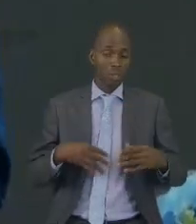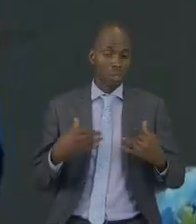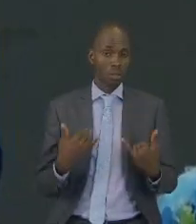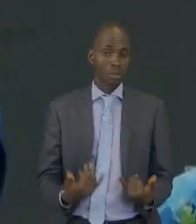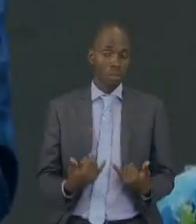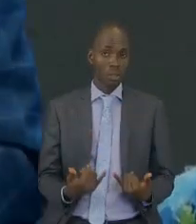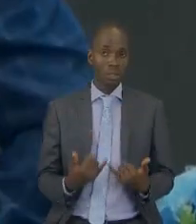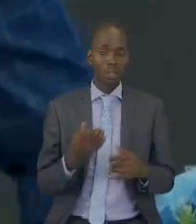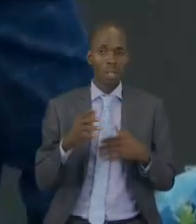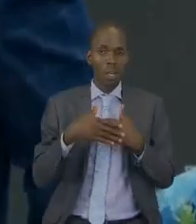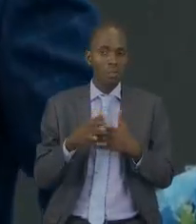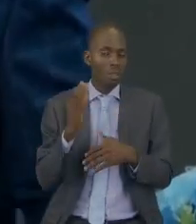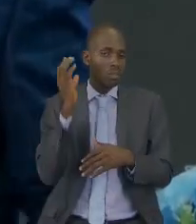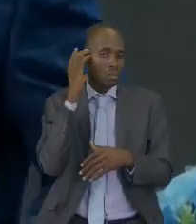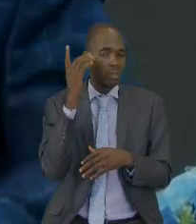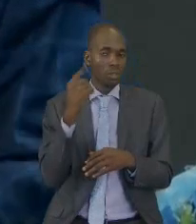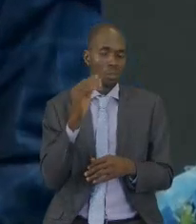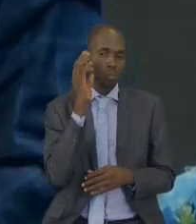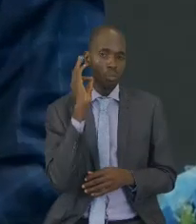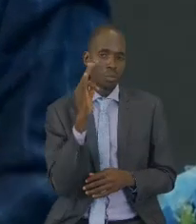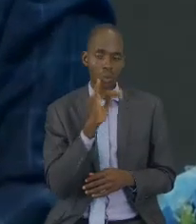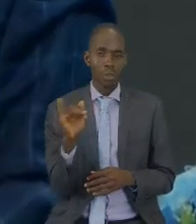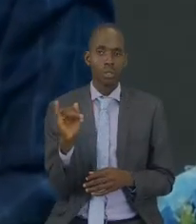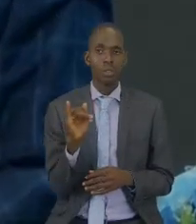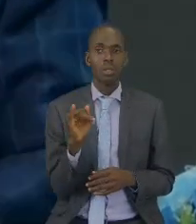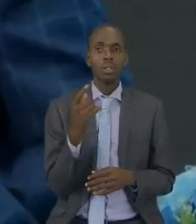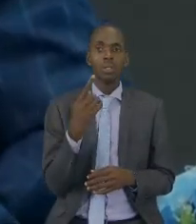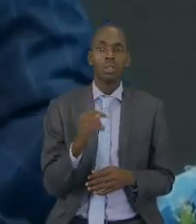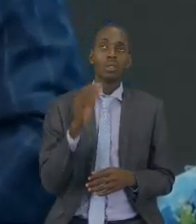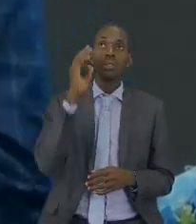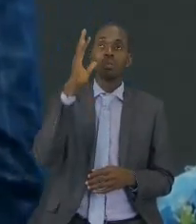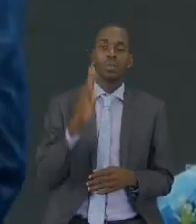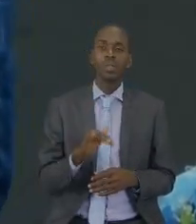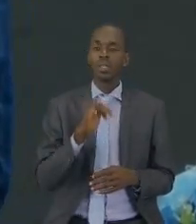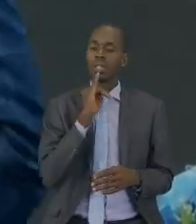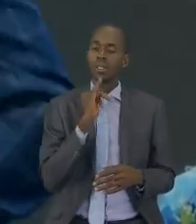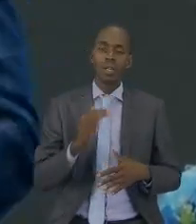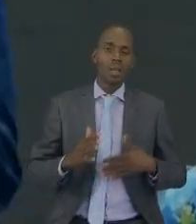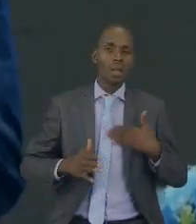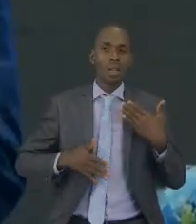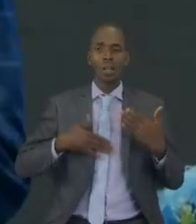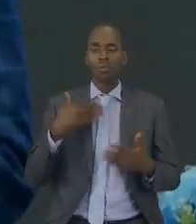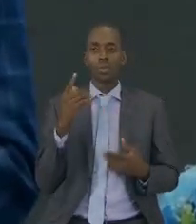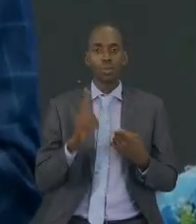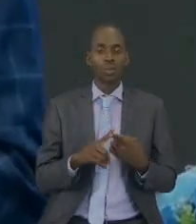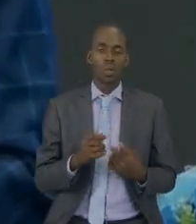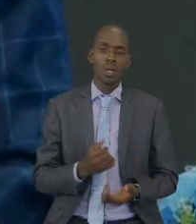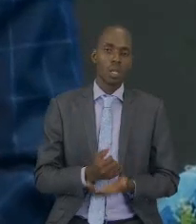heard the message and the altar call made, the pastor is delighted to be of more help to